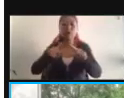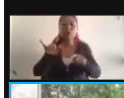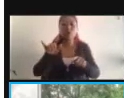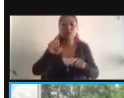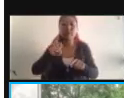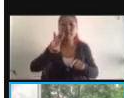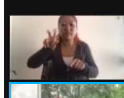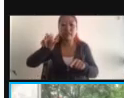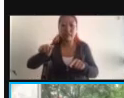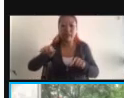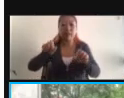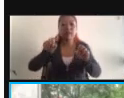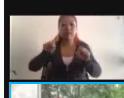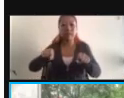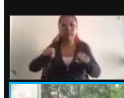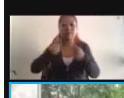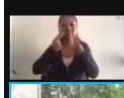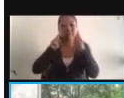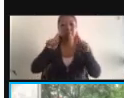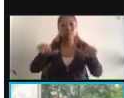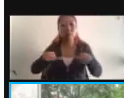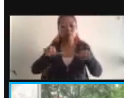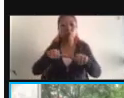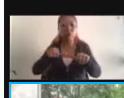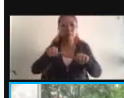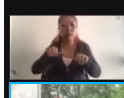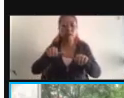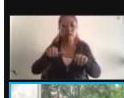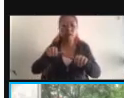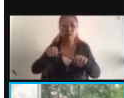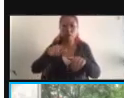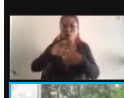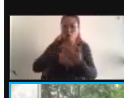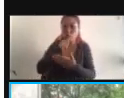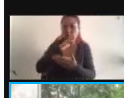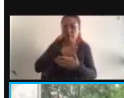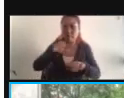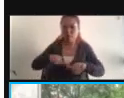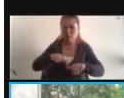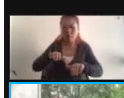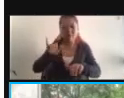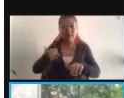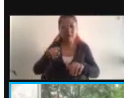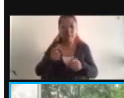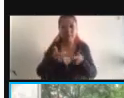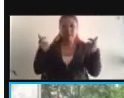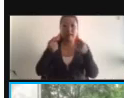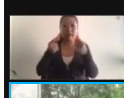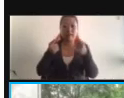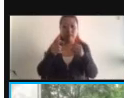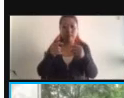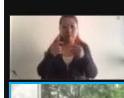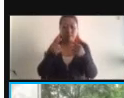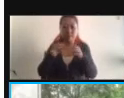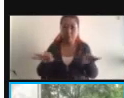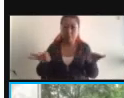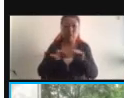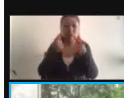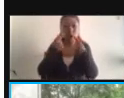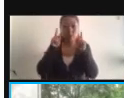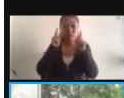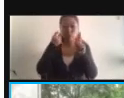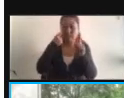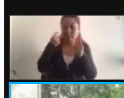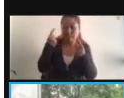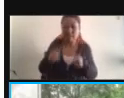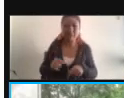be performed by all women. And that was a major accomplishment for NASA, which happened very recently. Now,